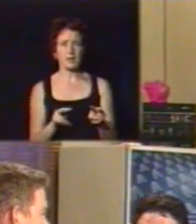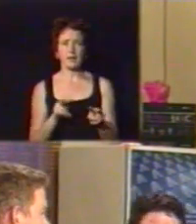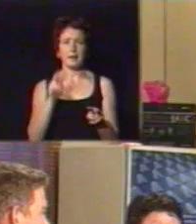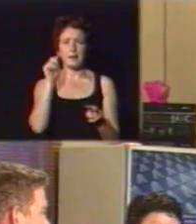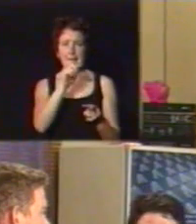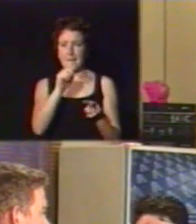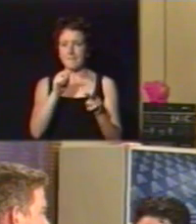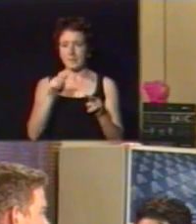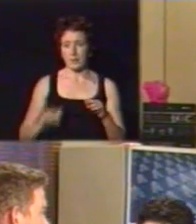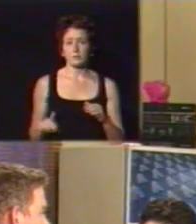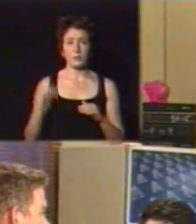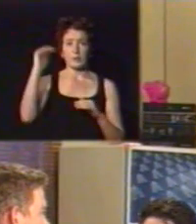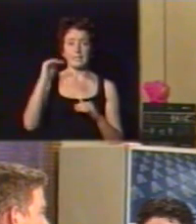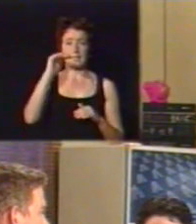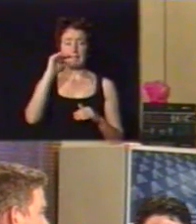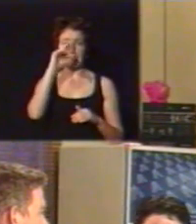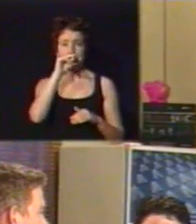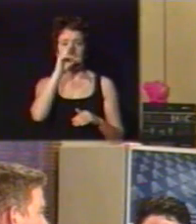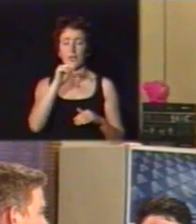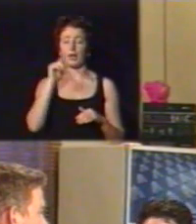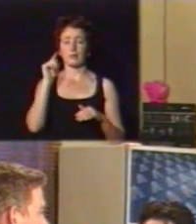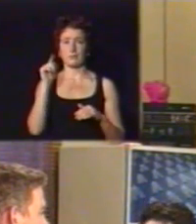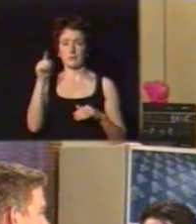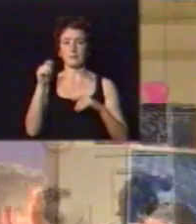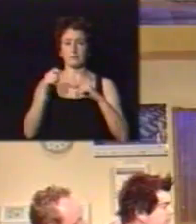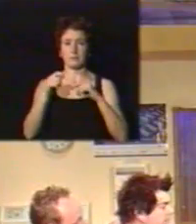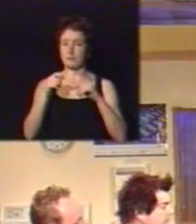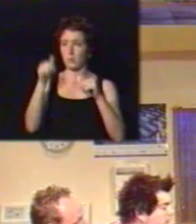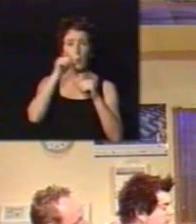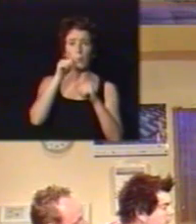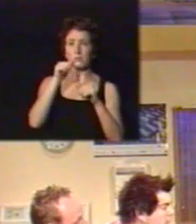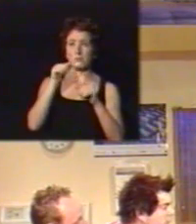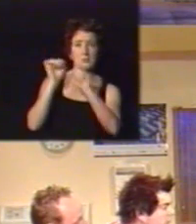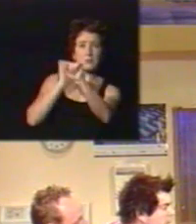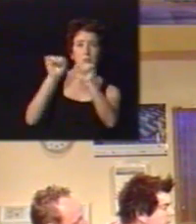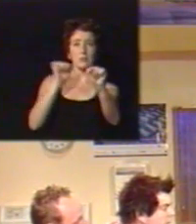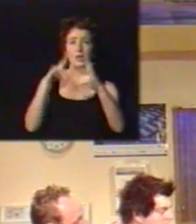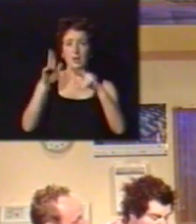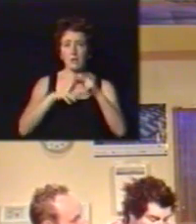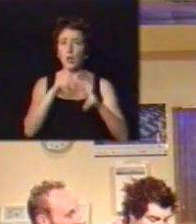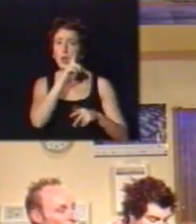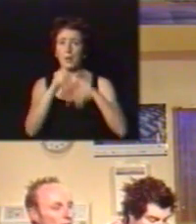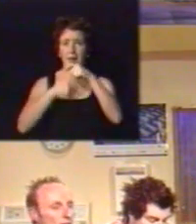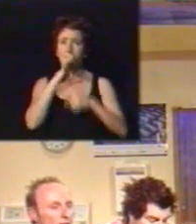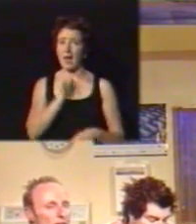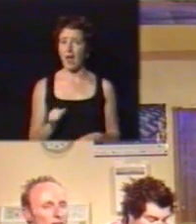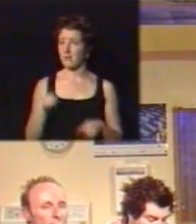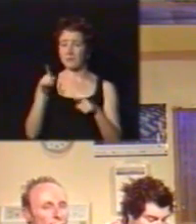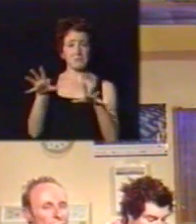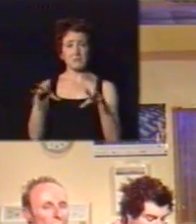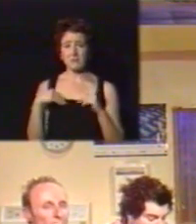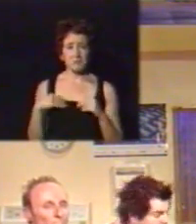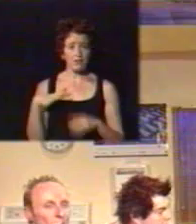so masculinize and everybody knows about them, and they're revered in society.